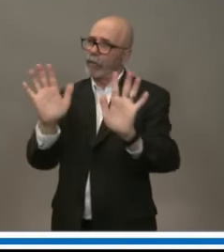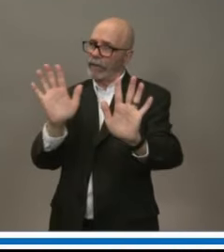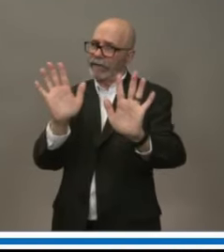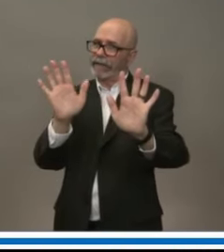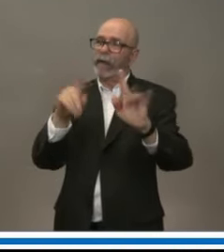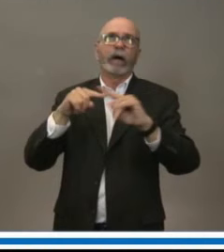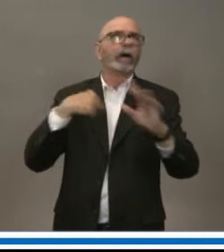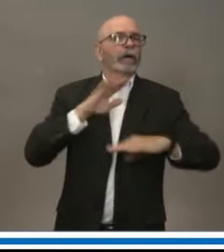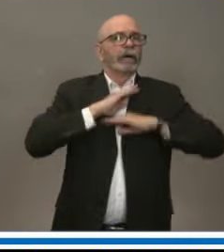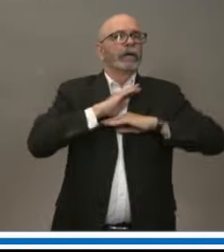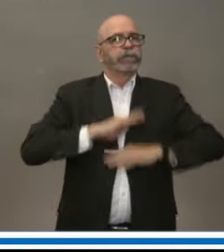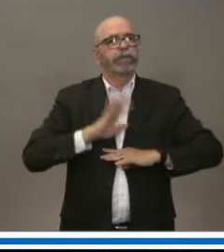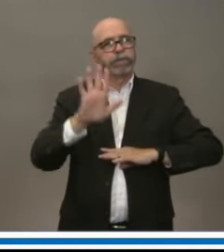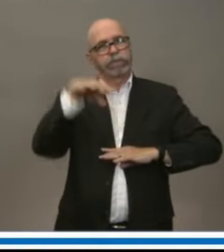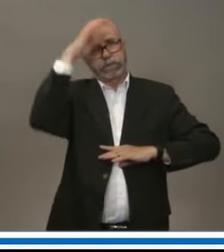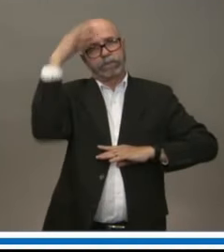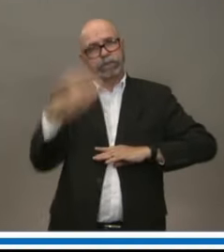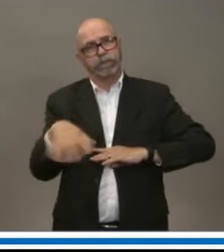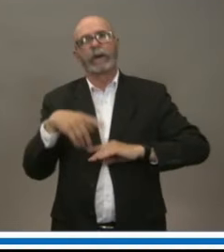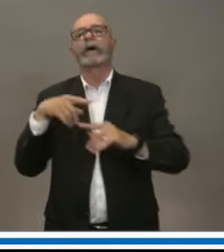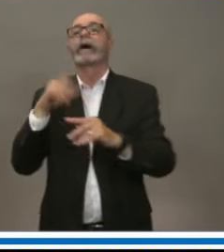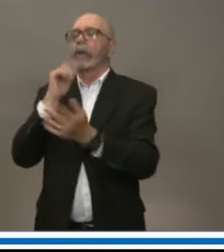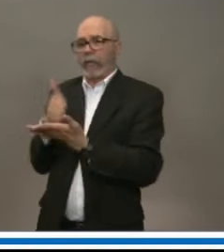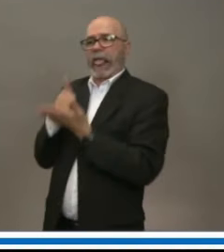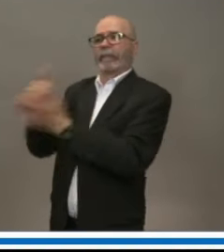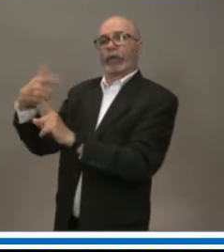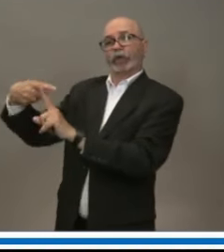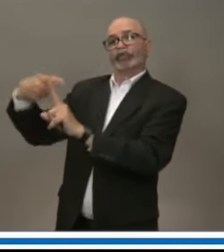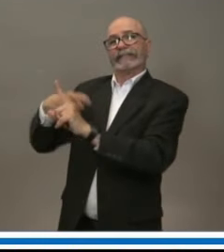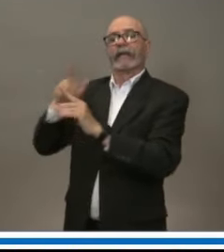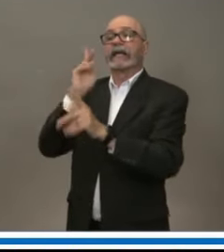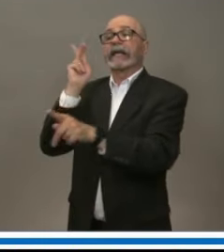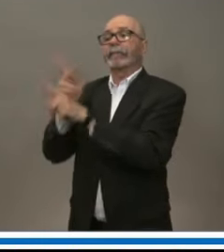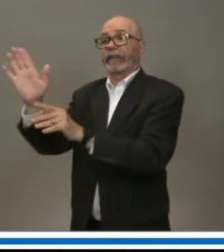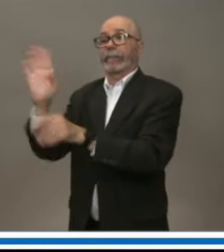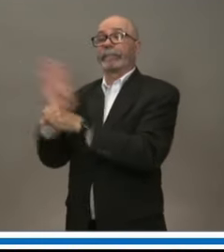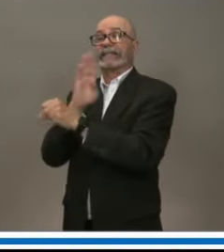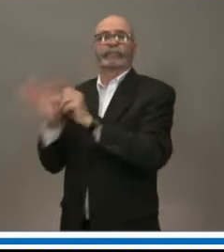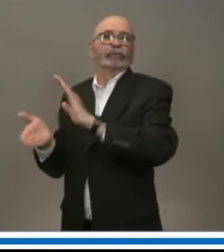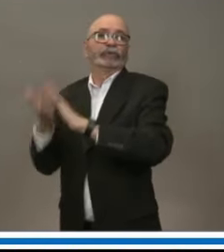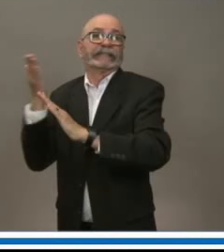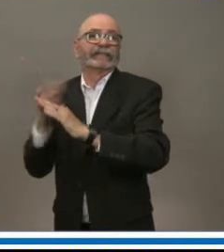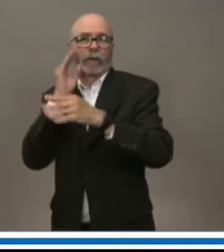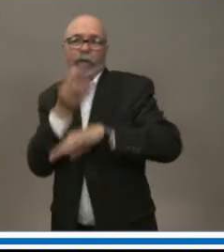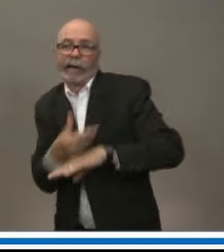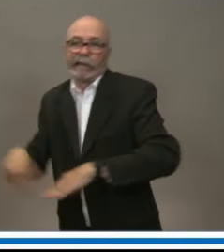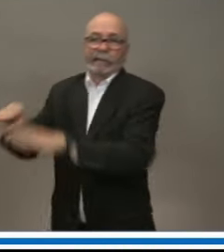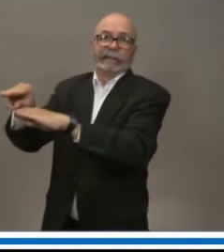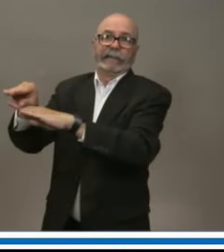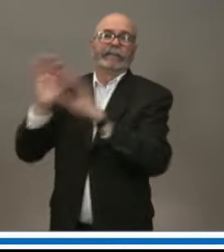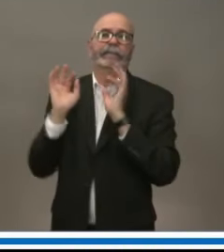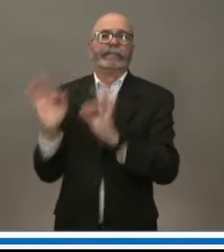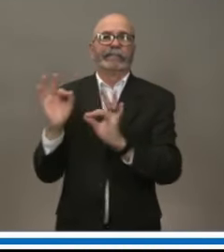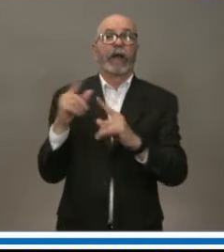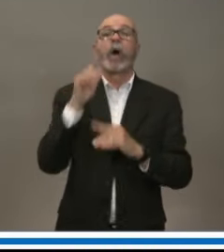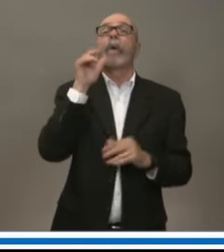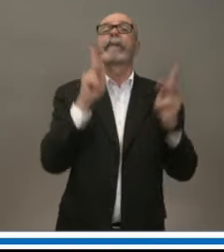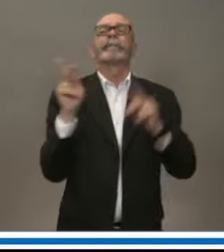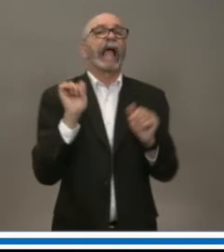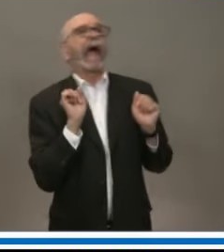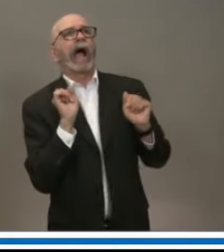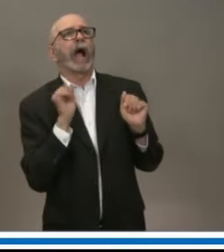commercial rent side, which means that'll push that down, and hopefully that small business owners will see the benefit of that. Those have